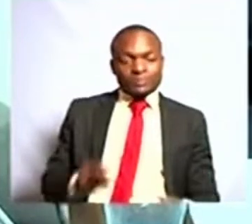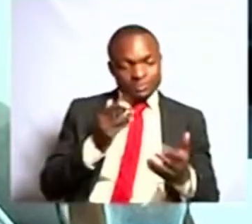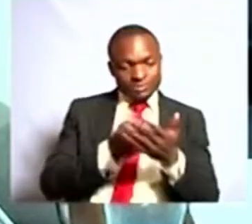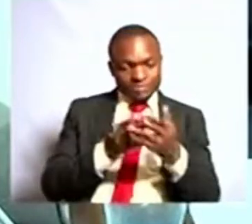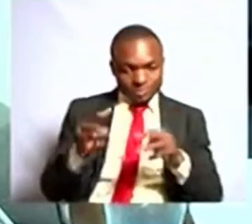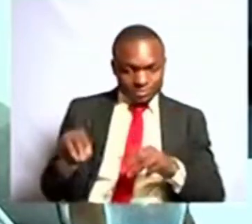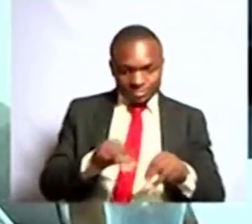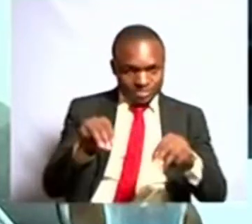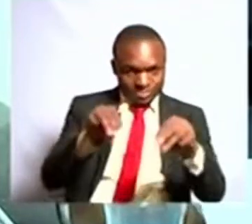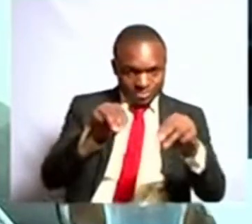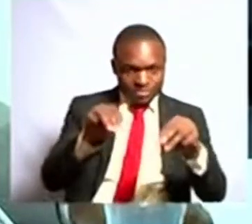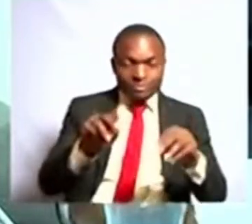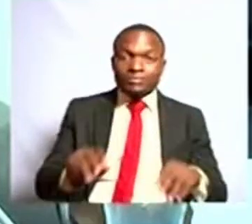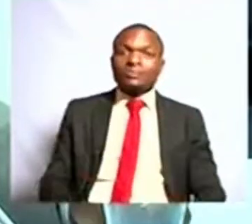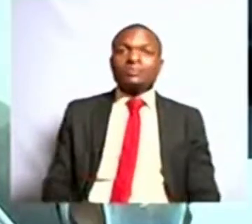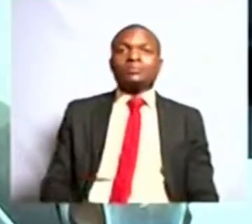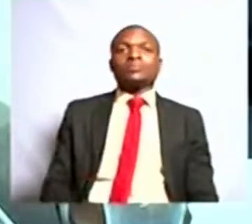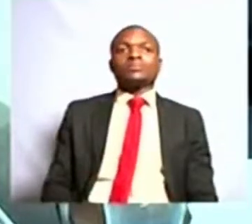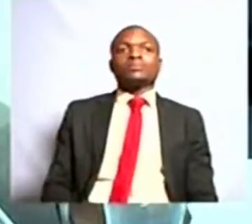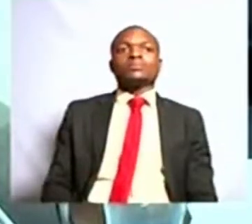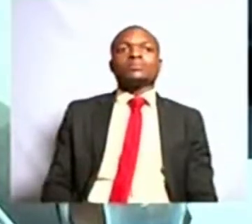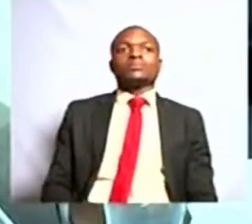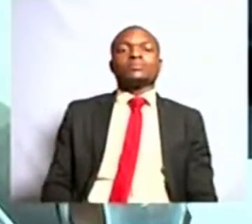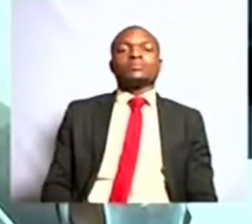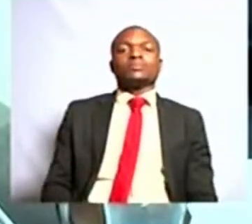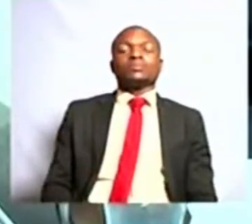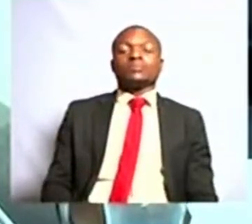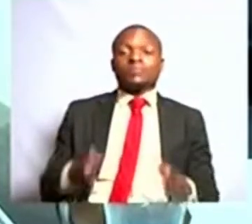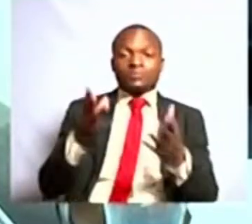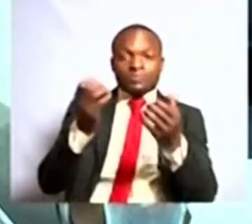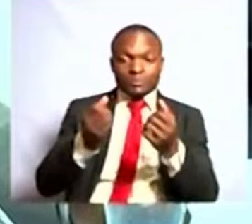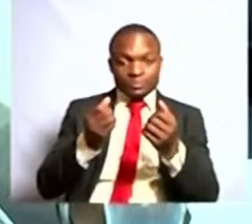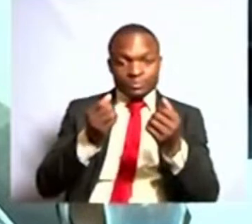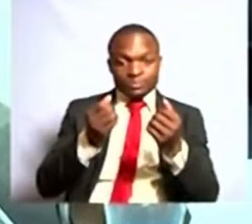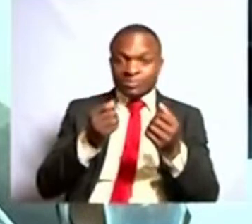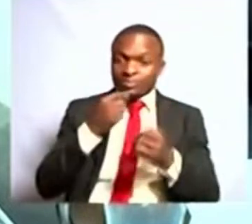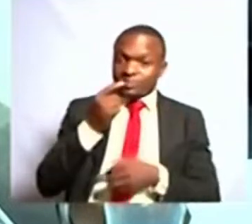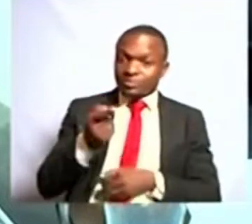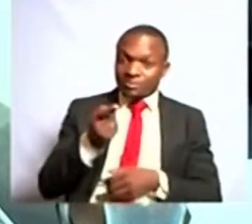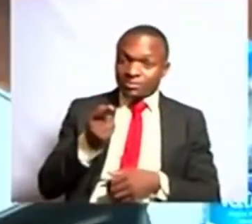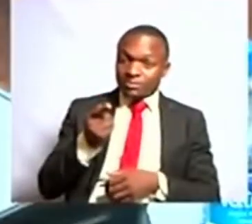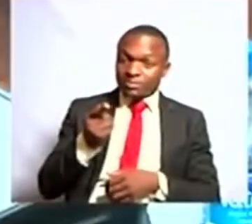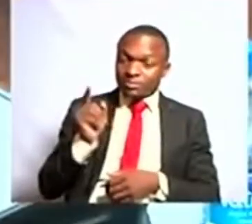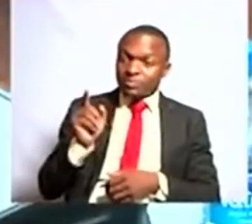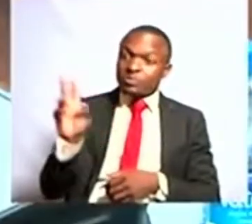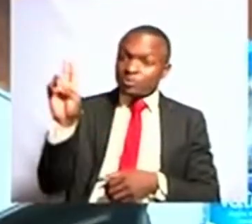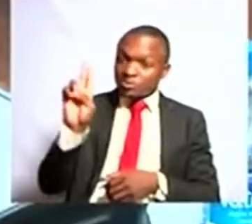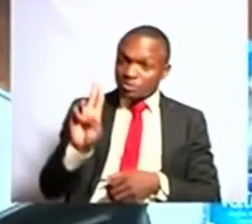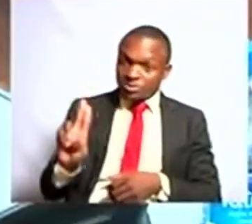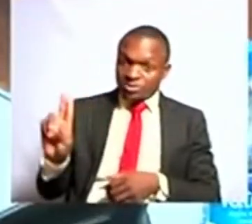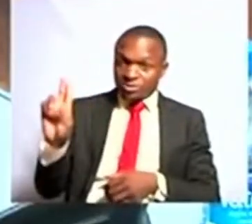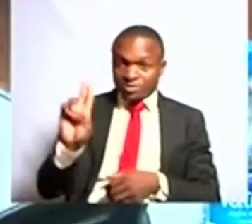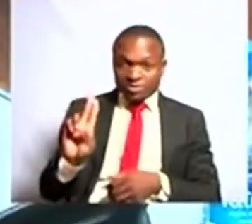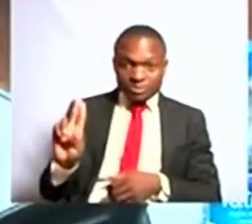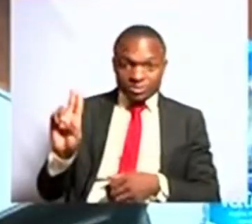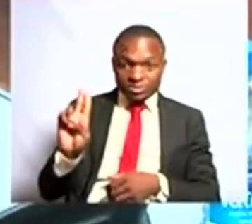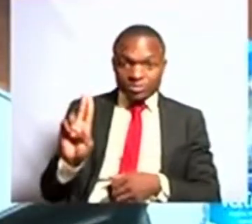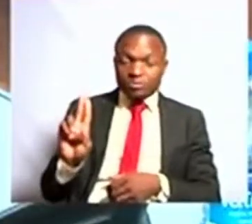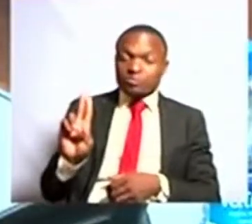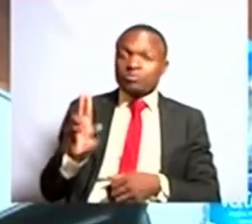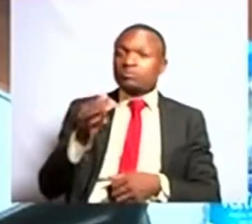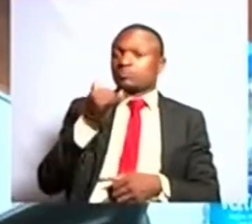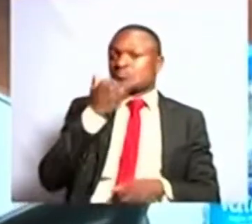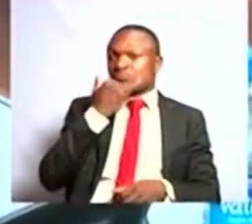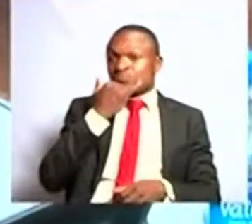method. It's a wrong method. I want you to expressly state that you opted to use an inappropriate